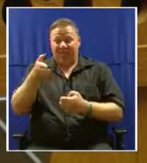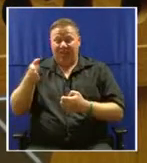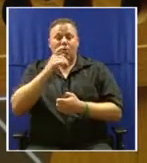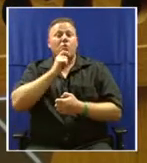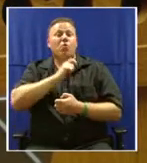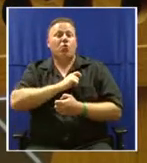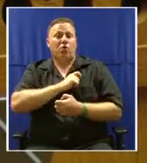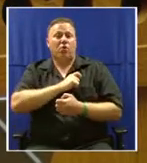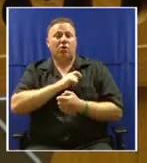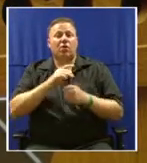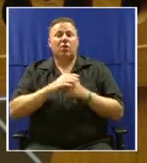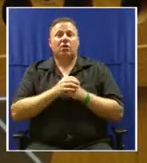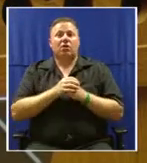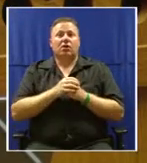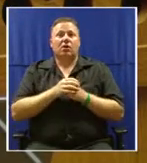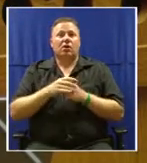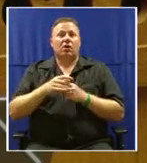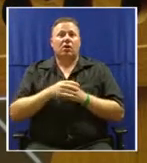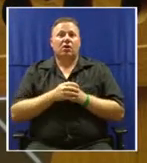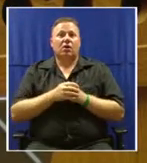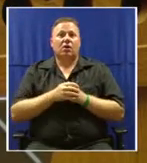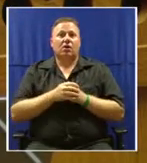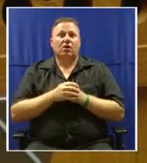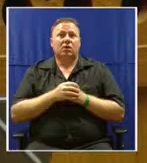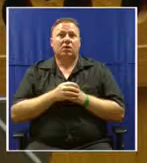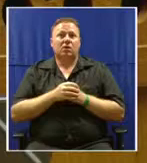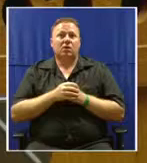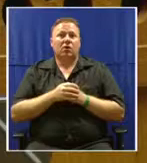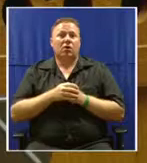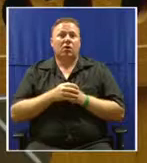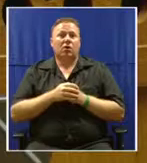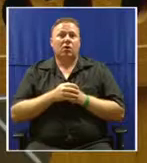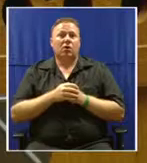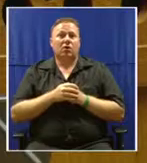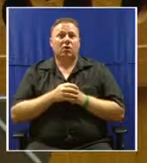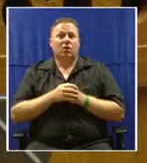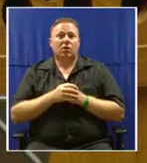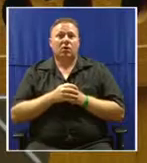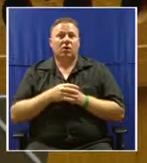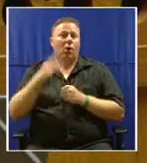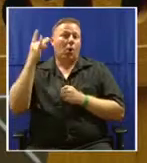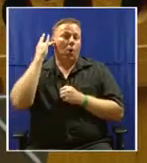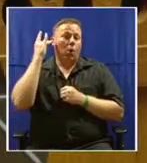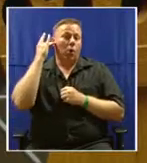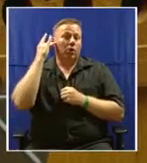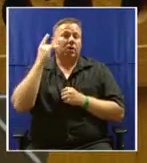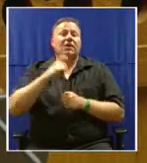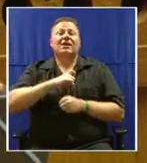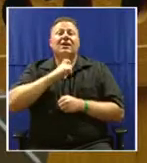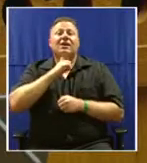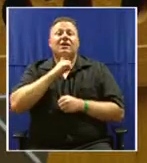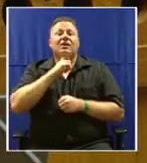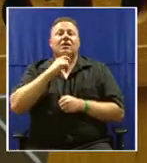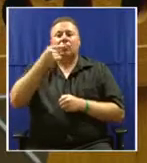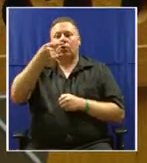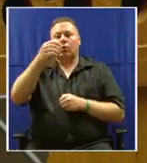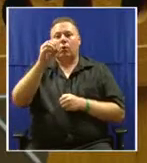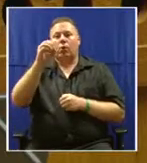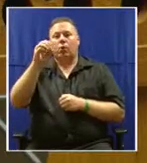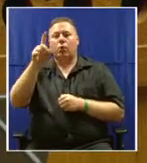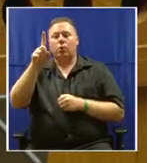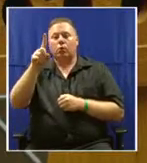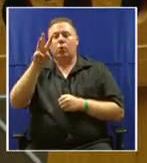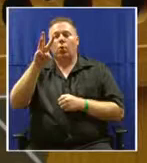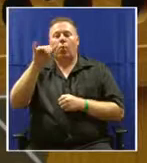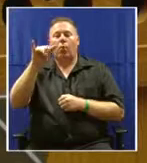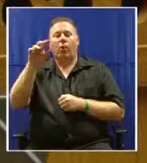heard that that His Majesty King Goodwill Zwelithini has not been well in recent